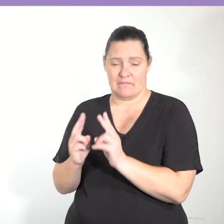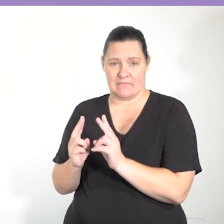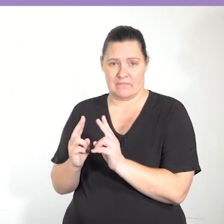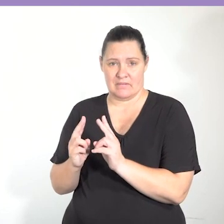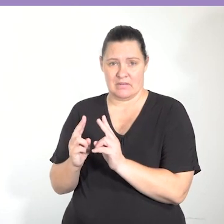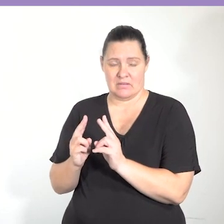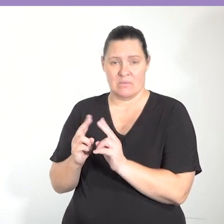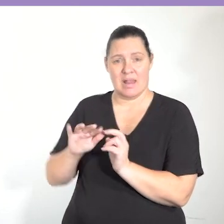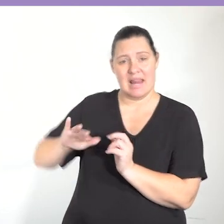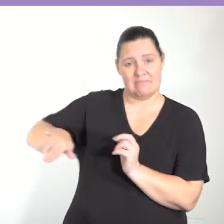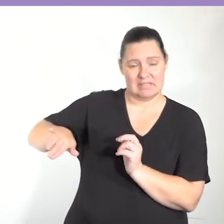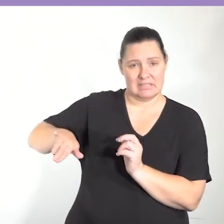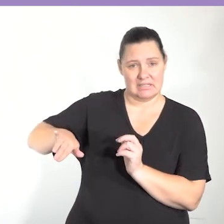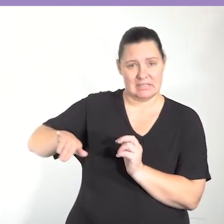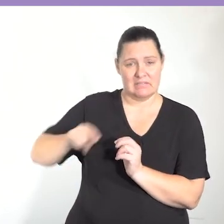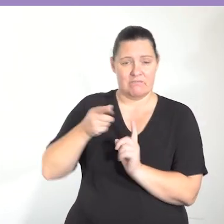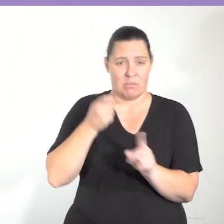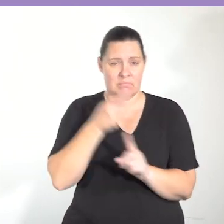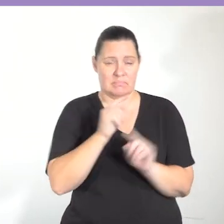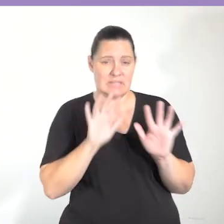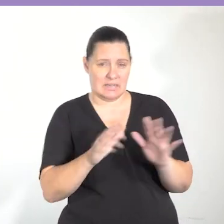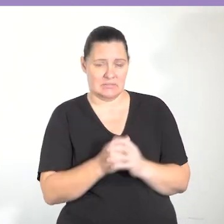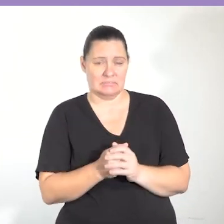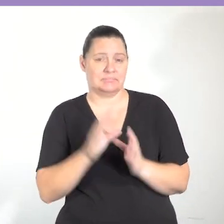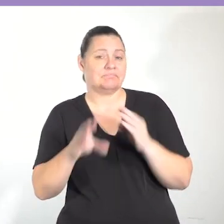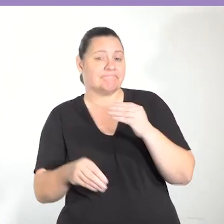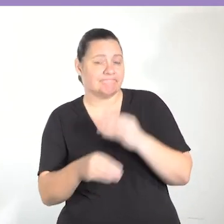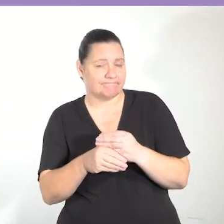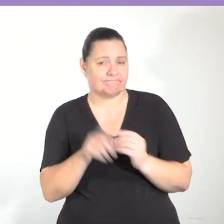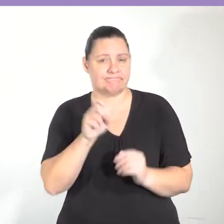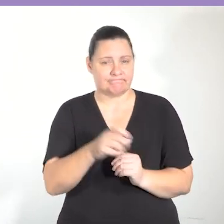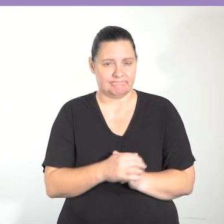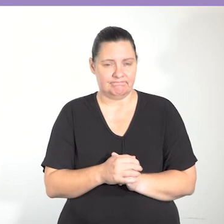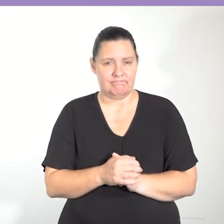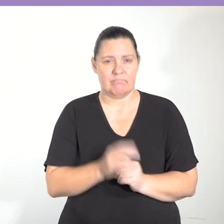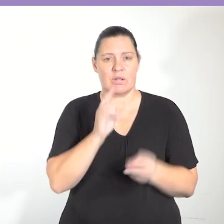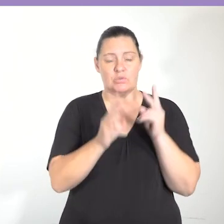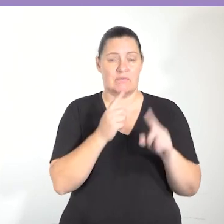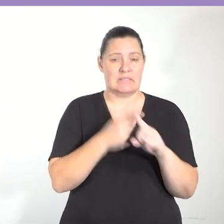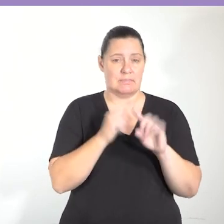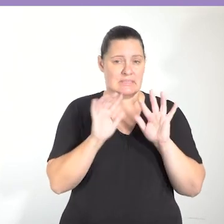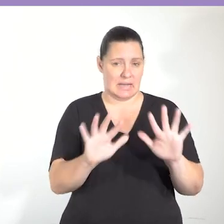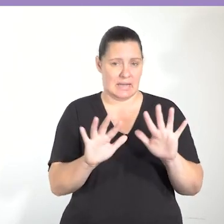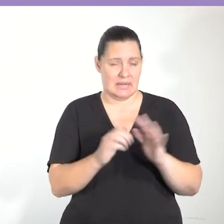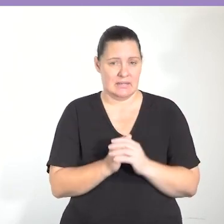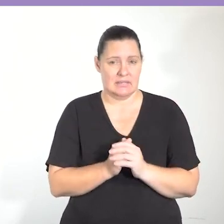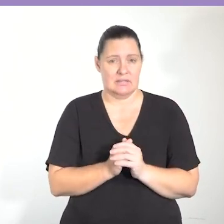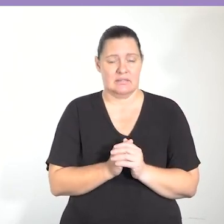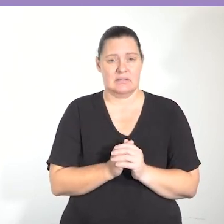we left out of that 10, we need to add that after. So 12 times 10